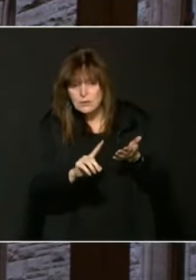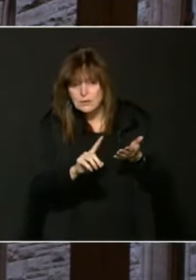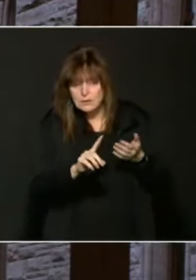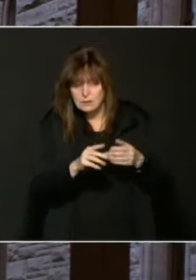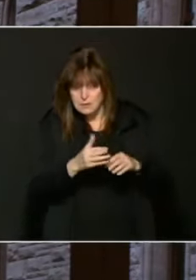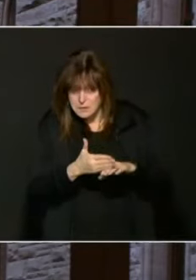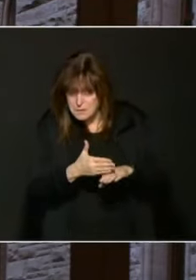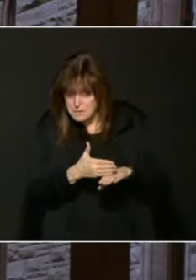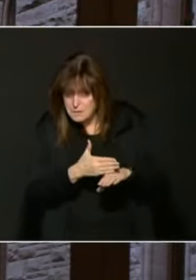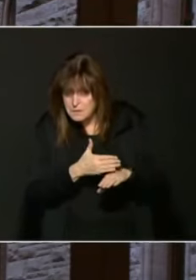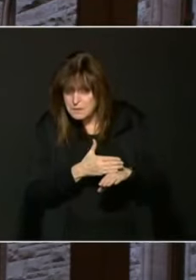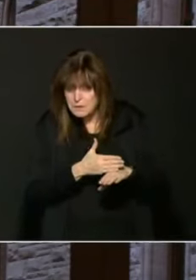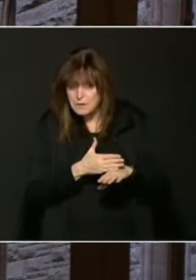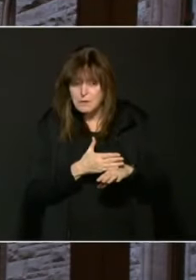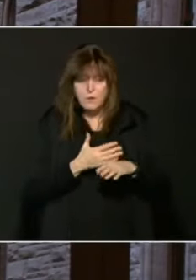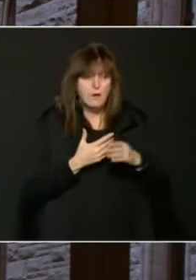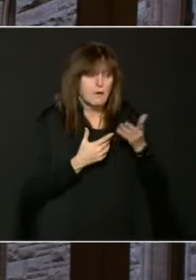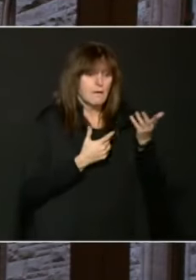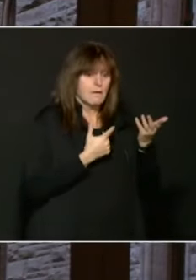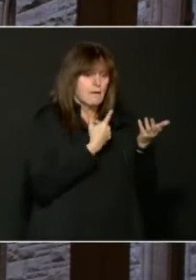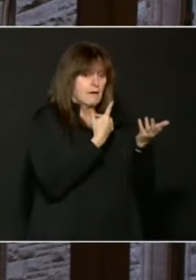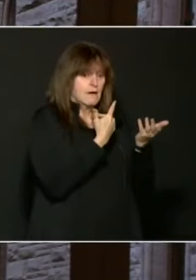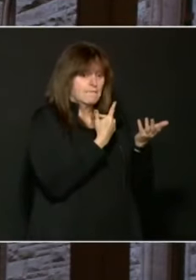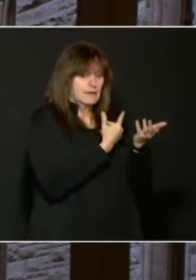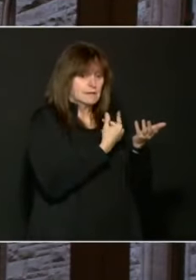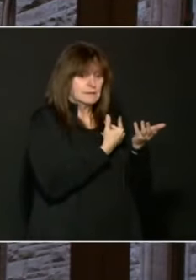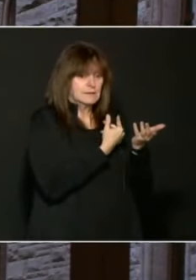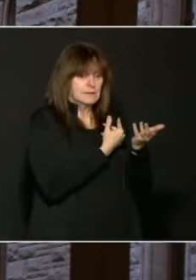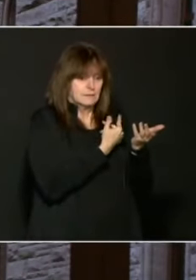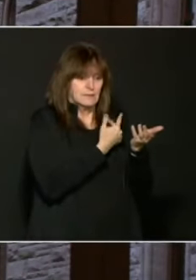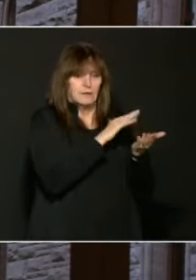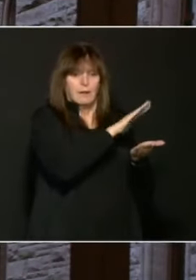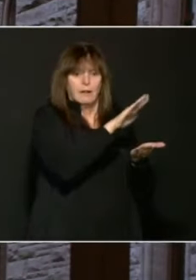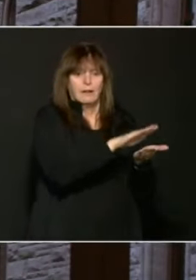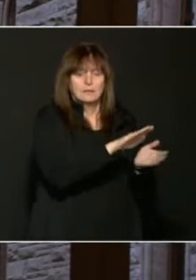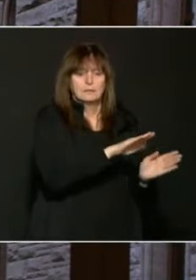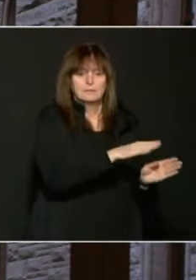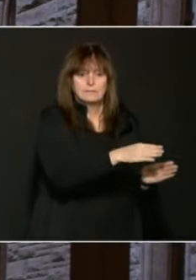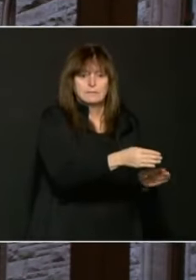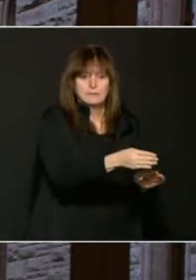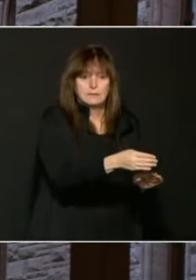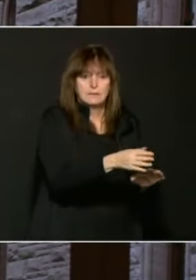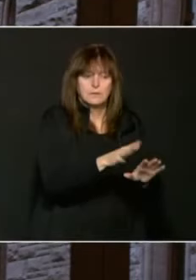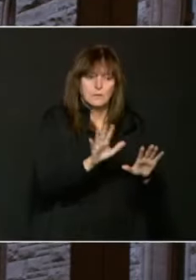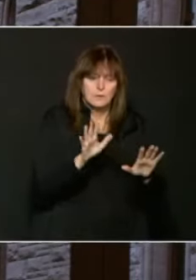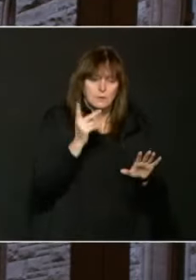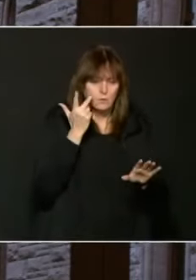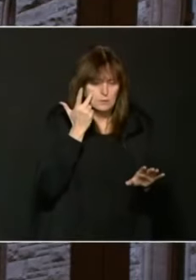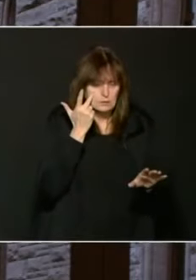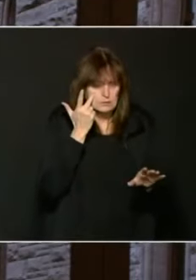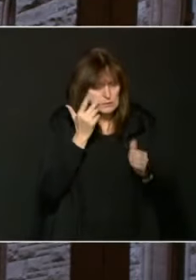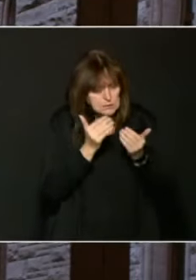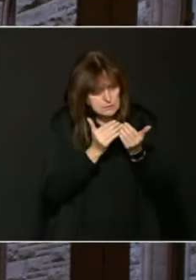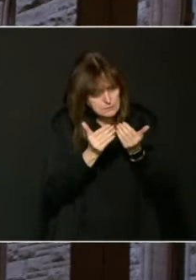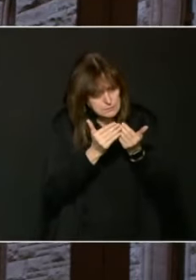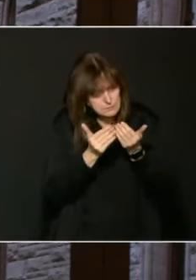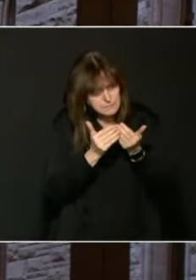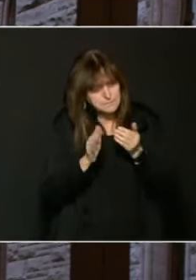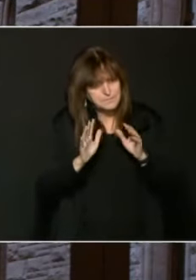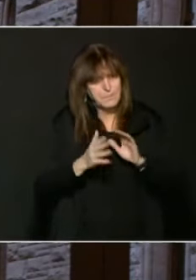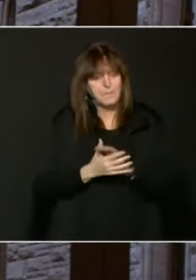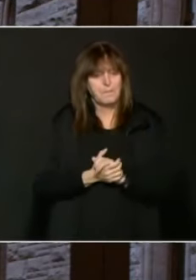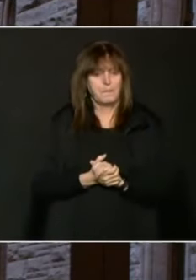our vaccination of our long-term care residents and staff. The